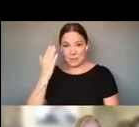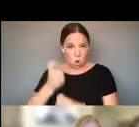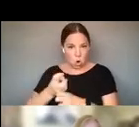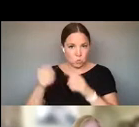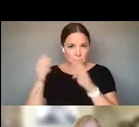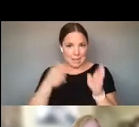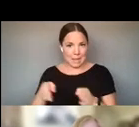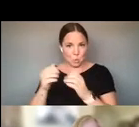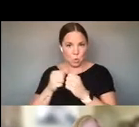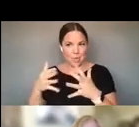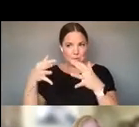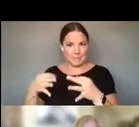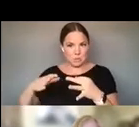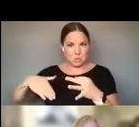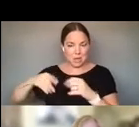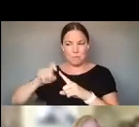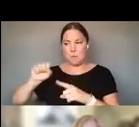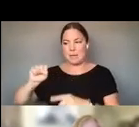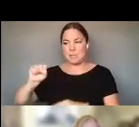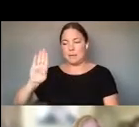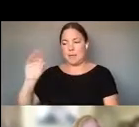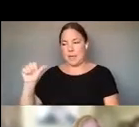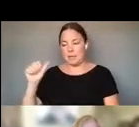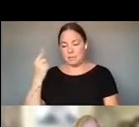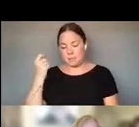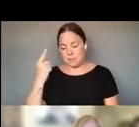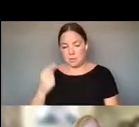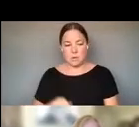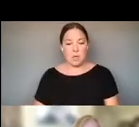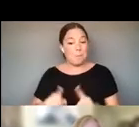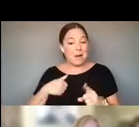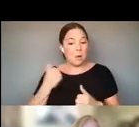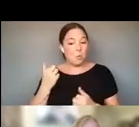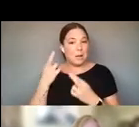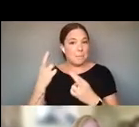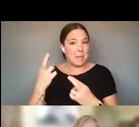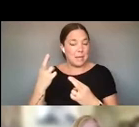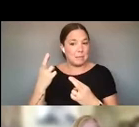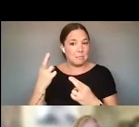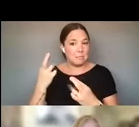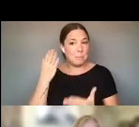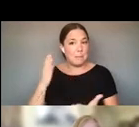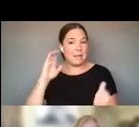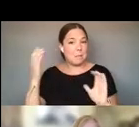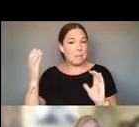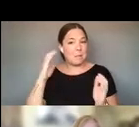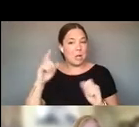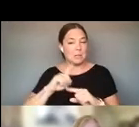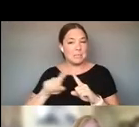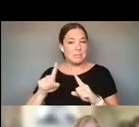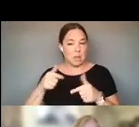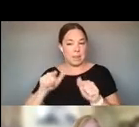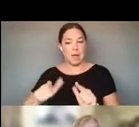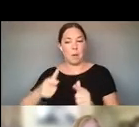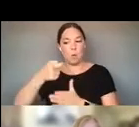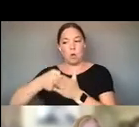some of this. Um, but I would, um, maybe recommend just comparing the different types of allowable costs, um,